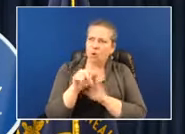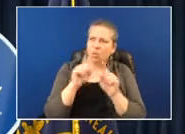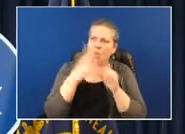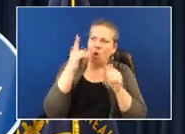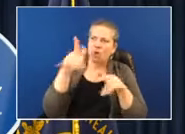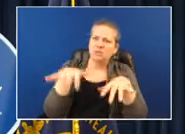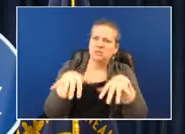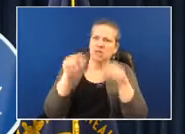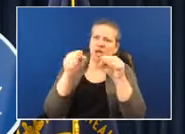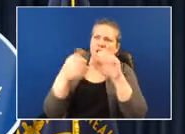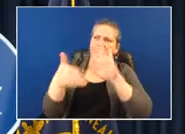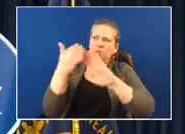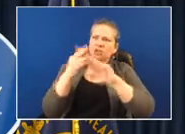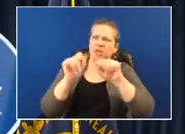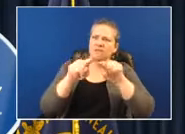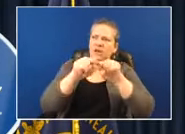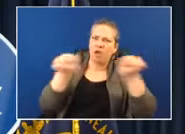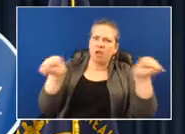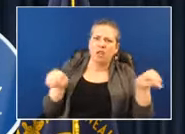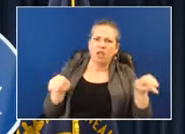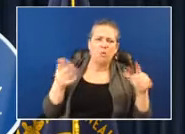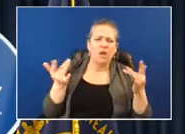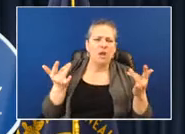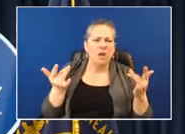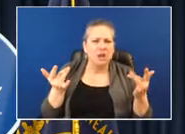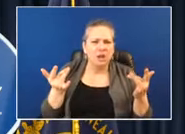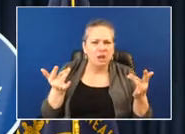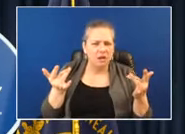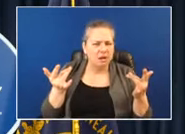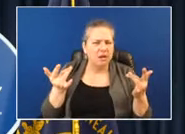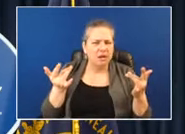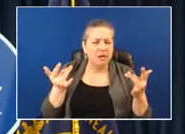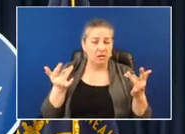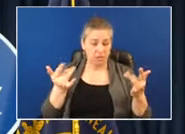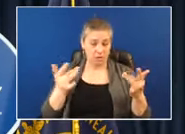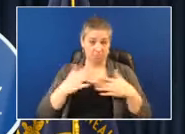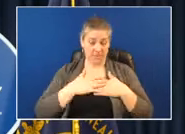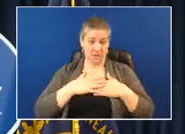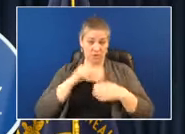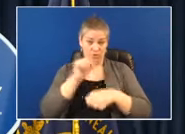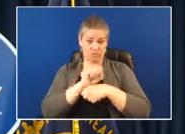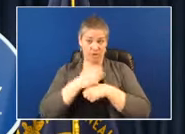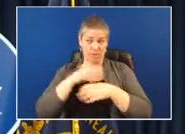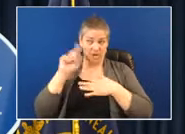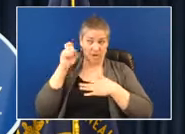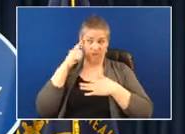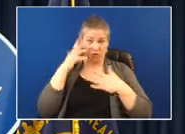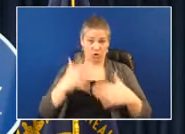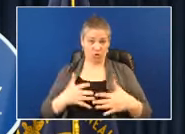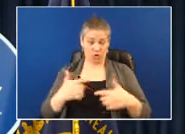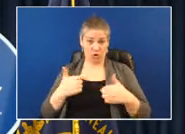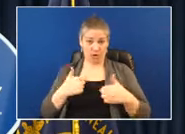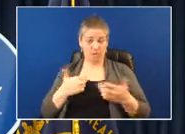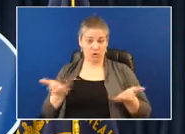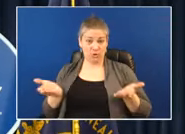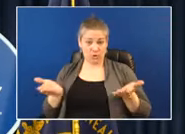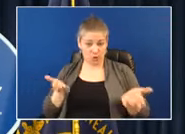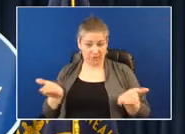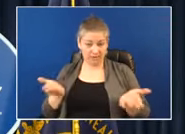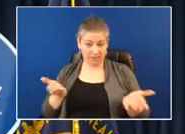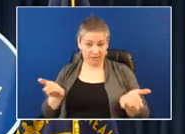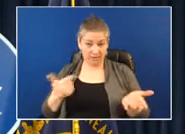different things? So it's my job, not just as governor right now, serving right now, but to